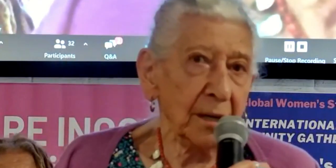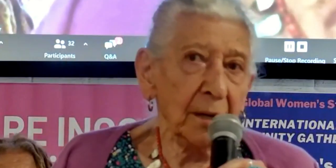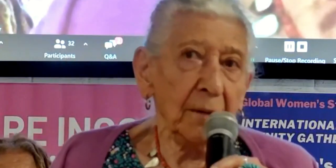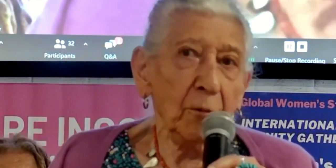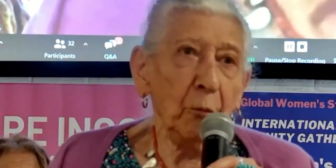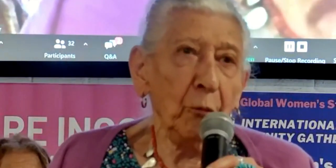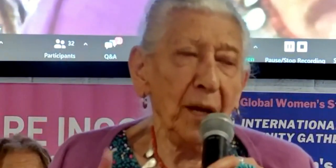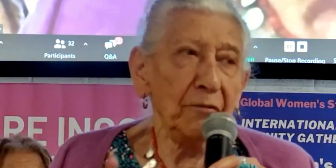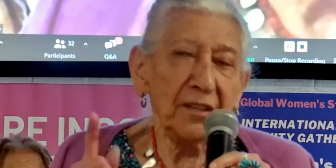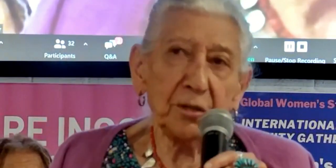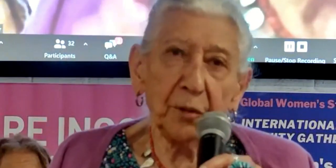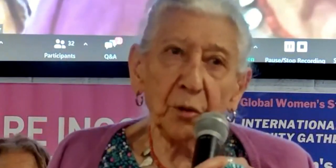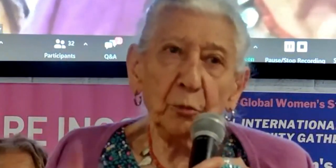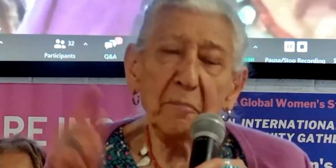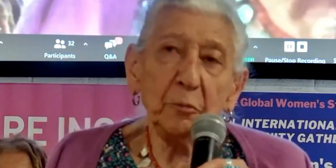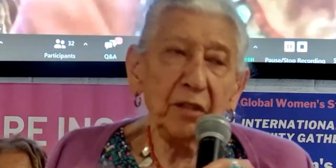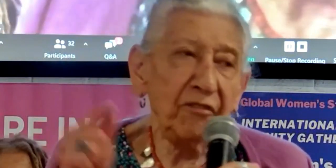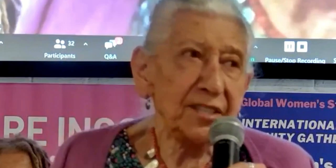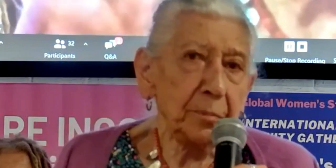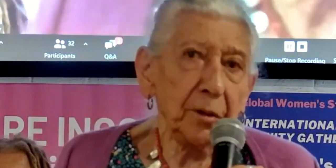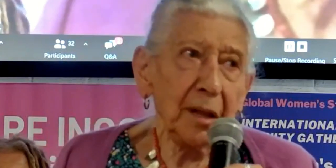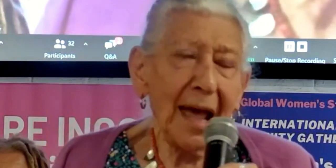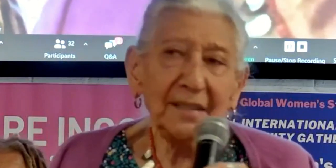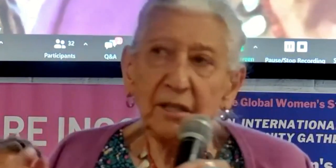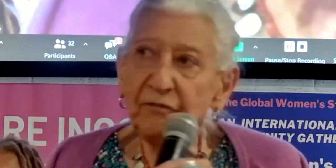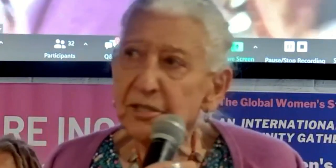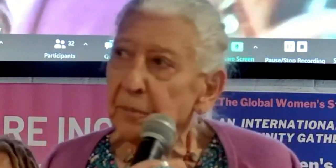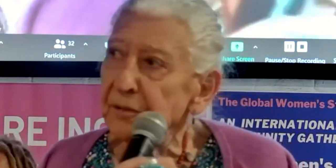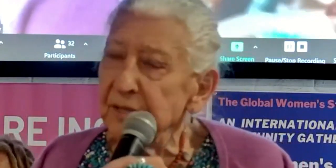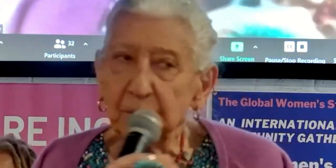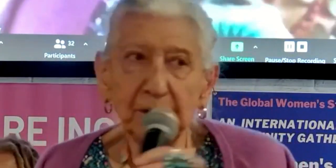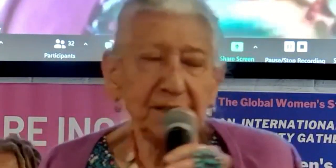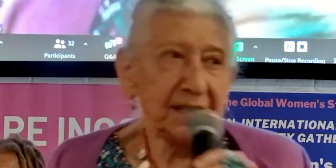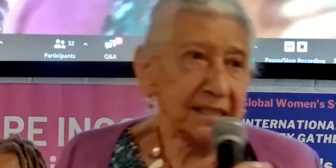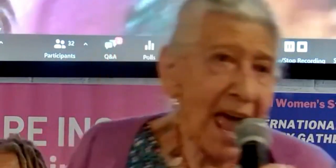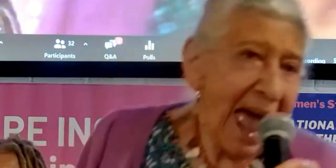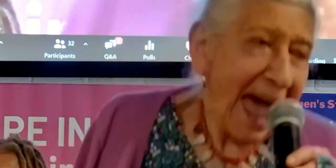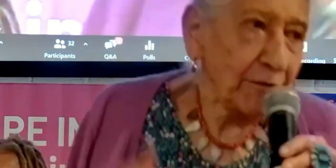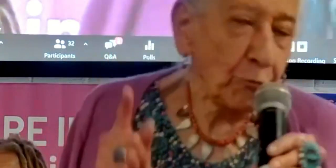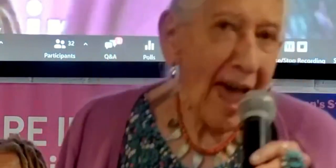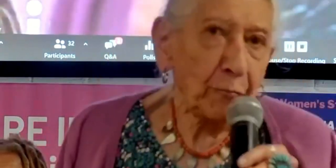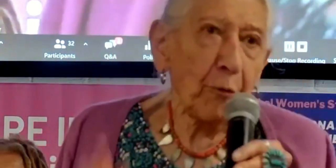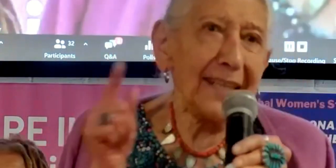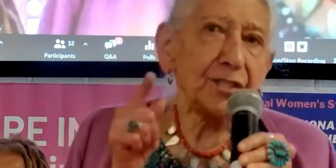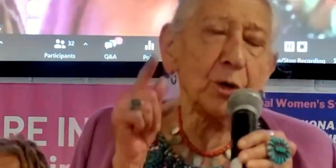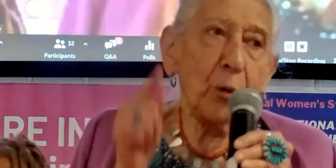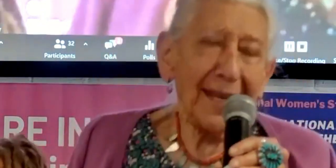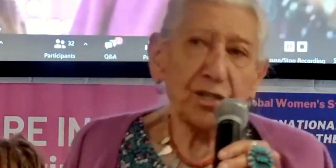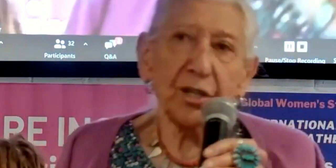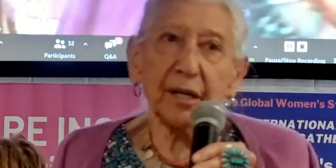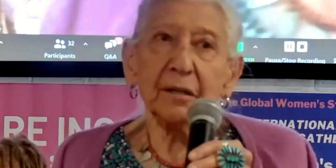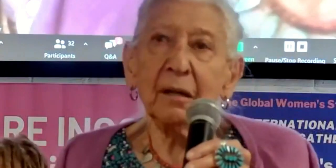organization, WINVISIBLE, Women with Visible and Invisible Disabilities. And that raised